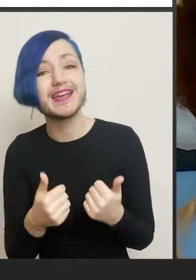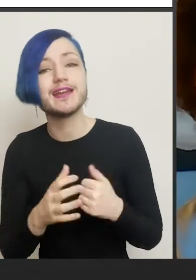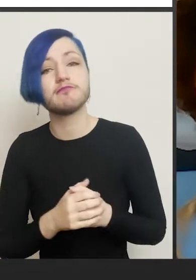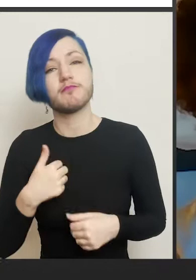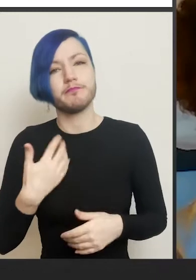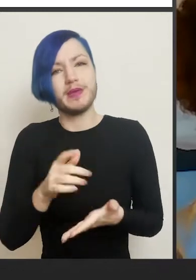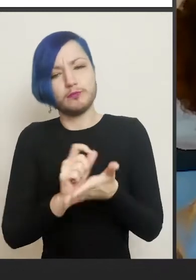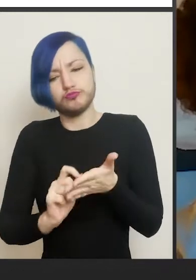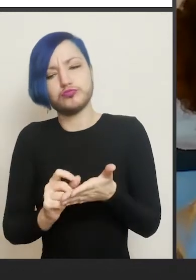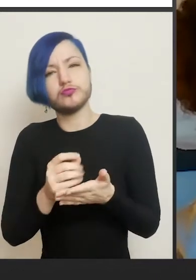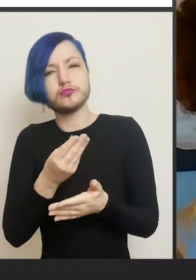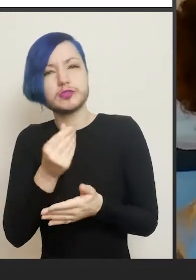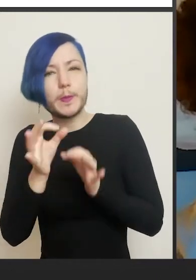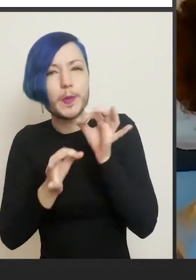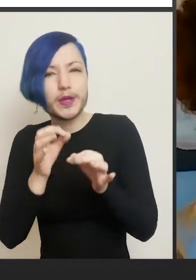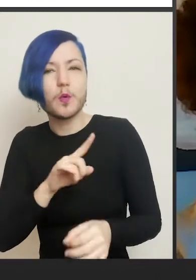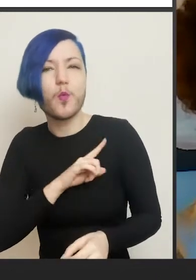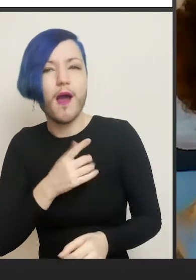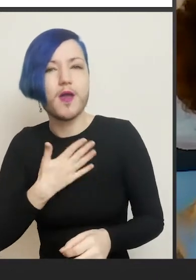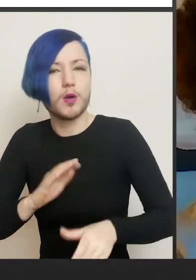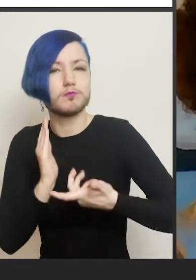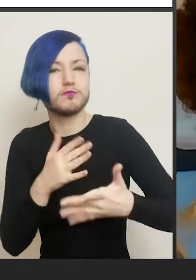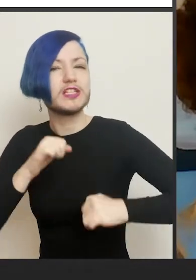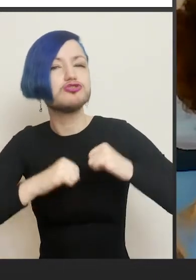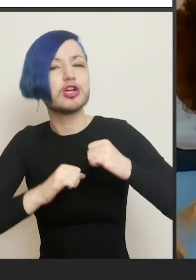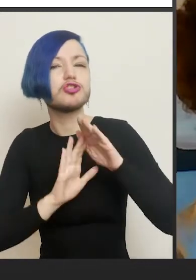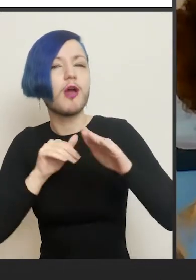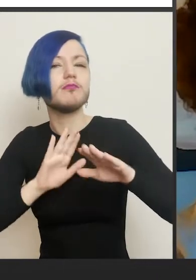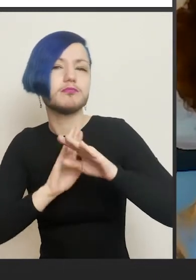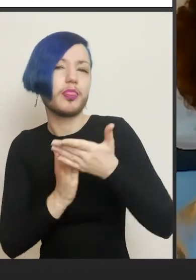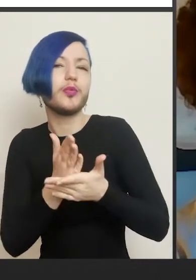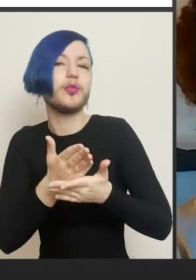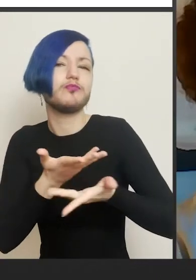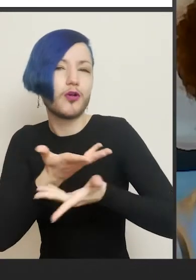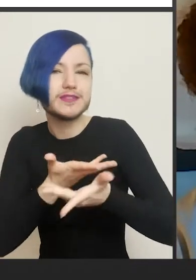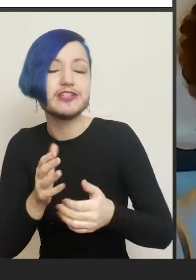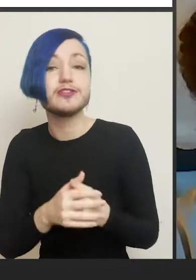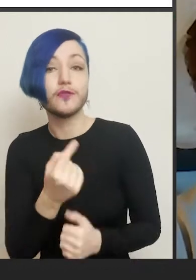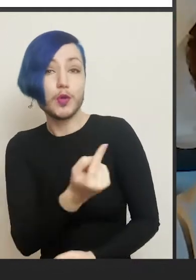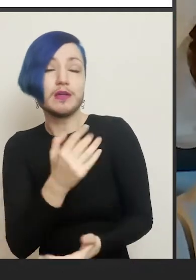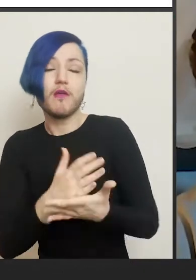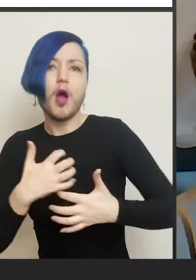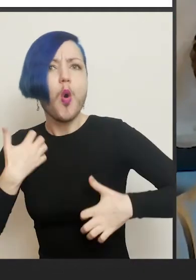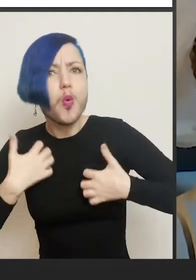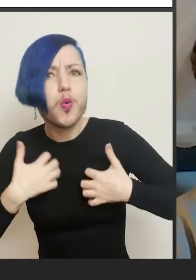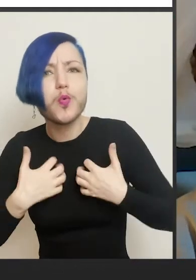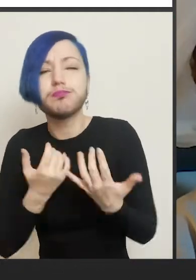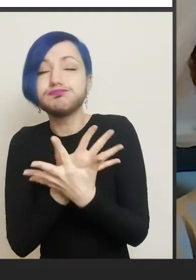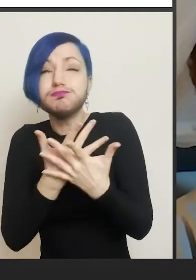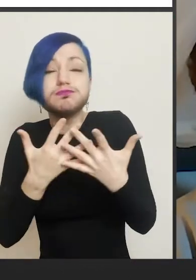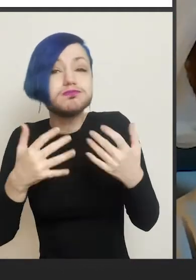And I've written a few questions down because I wanted to give our conversation a little bit of structure. I find you so fascinating. There's so